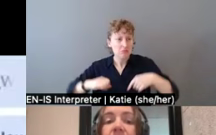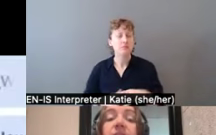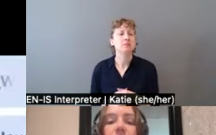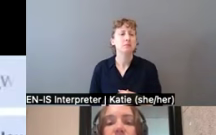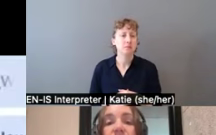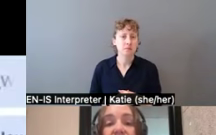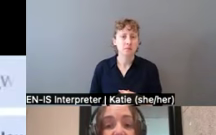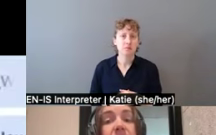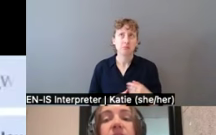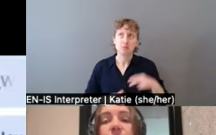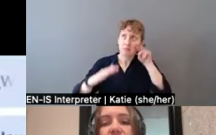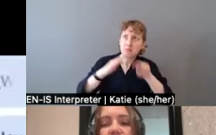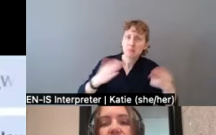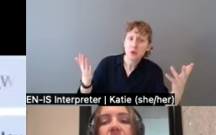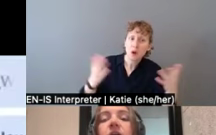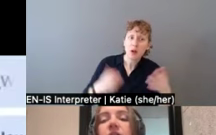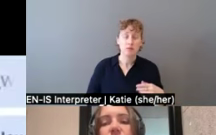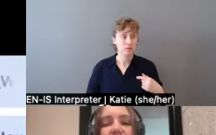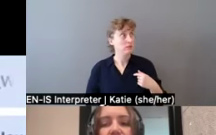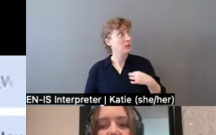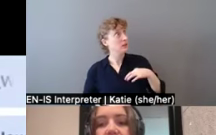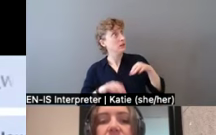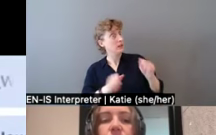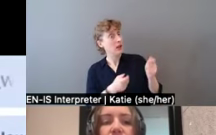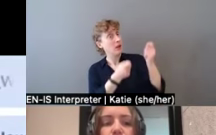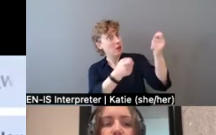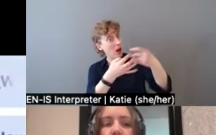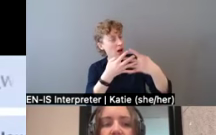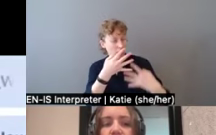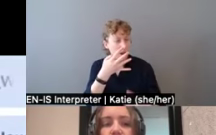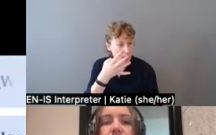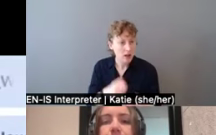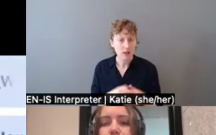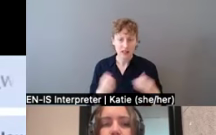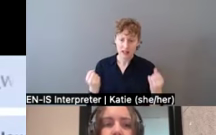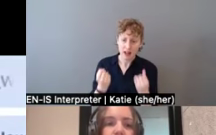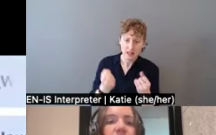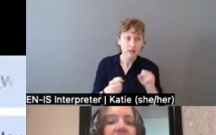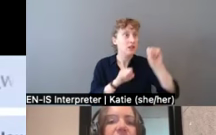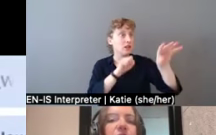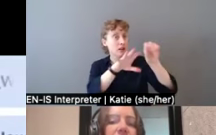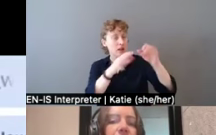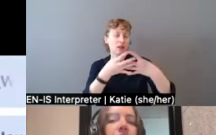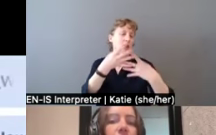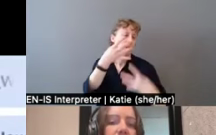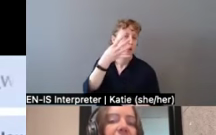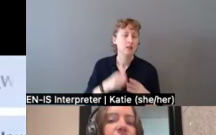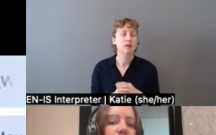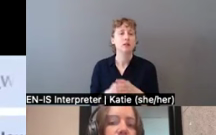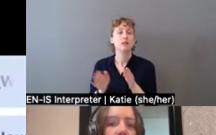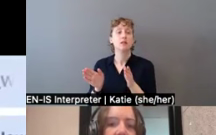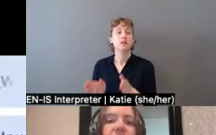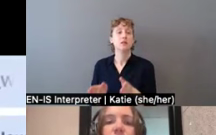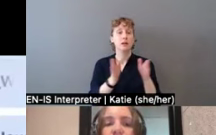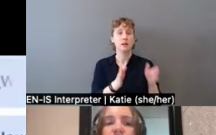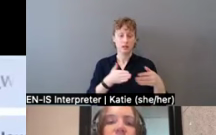can expect, about the eligibility criteria, the kind of activities you can propose, and so on. And then you have a guide on